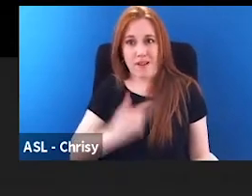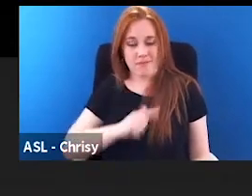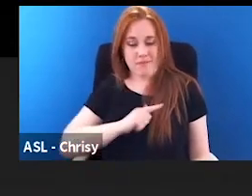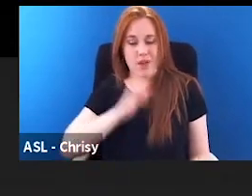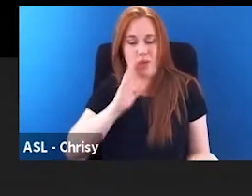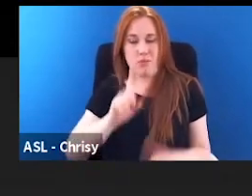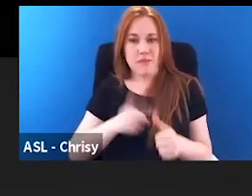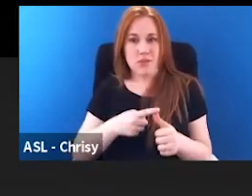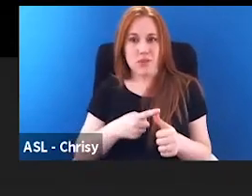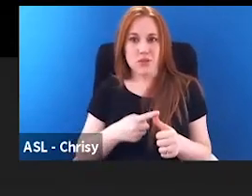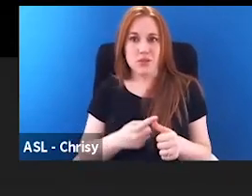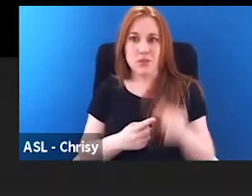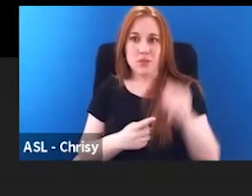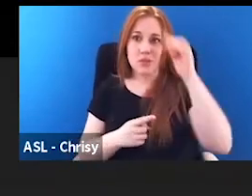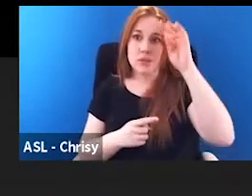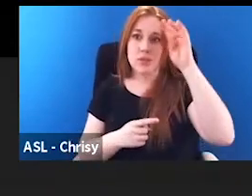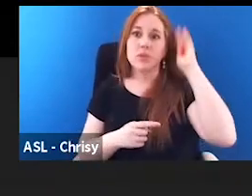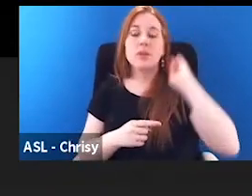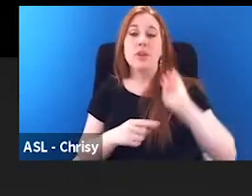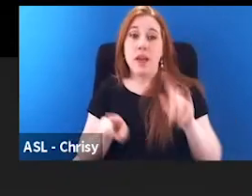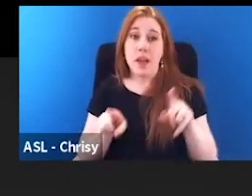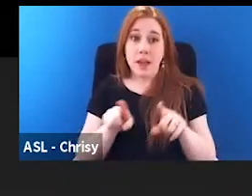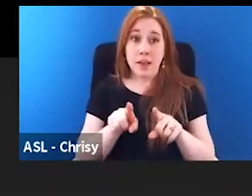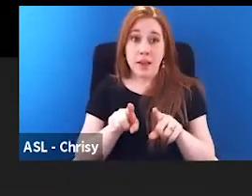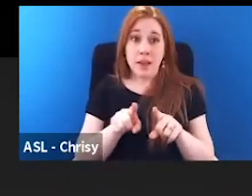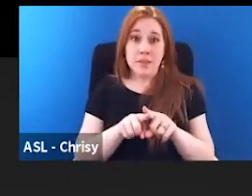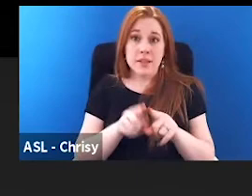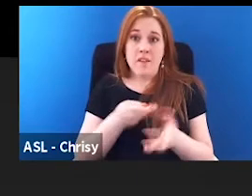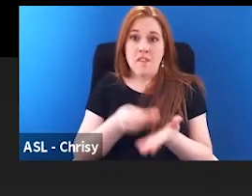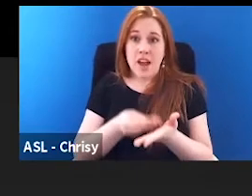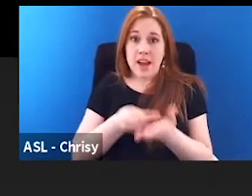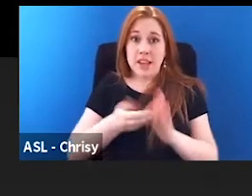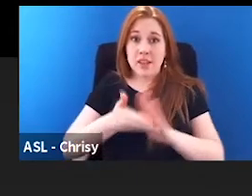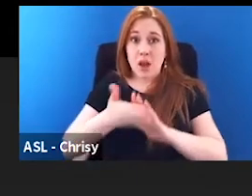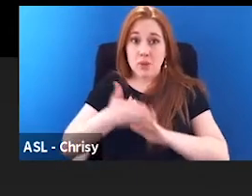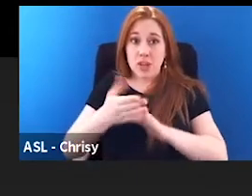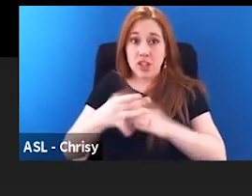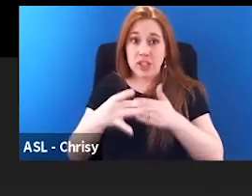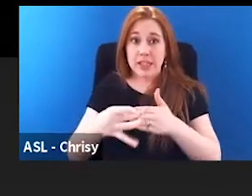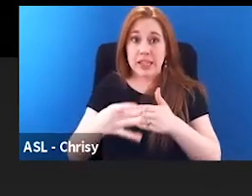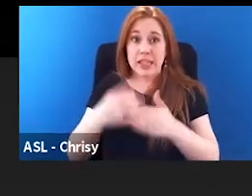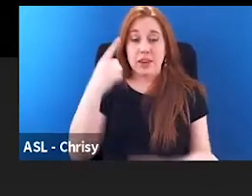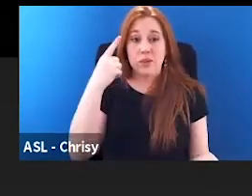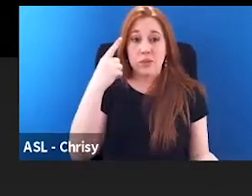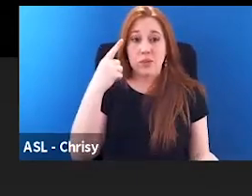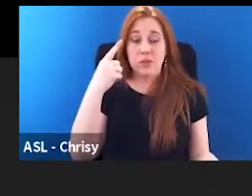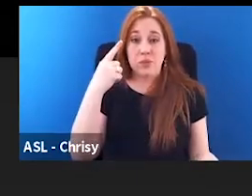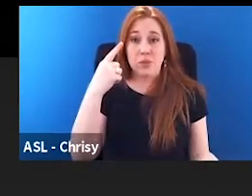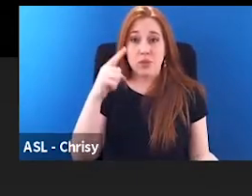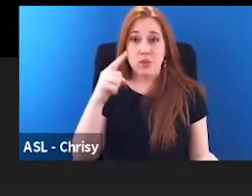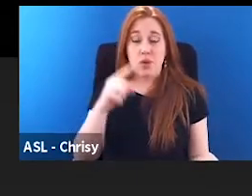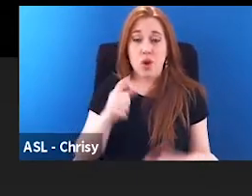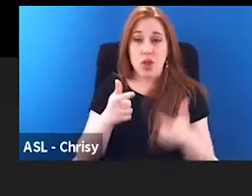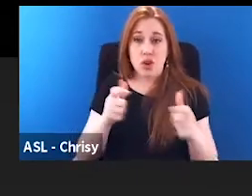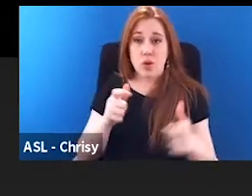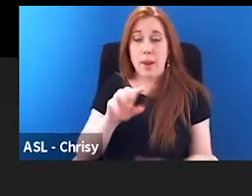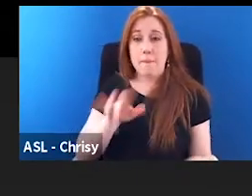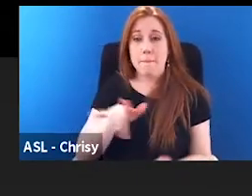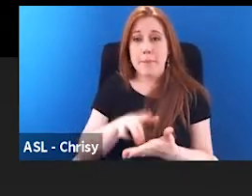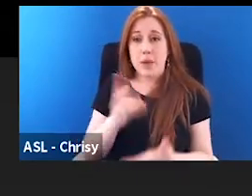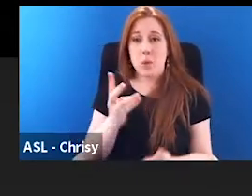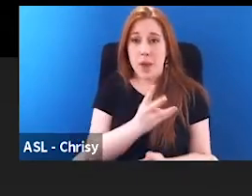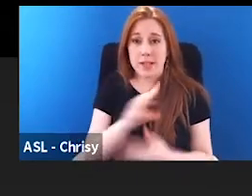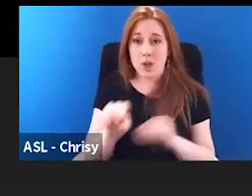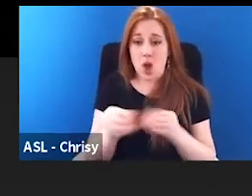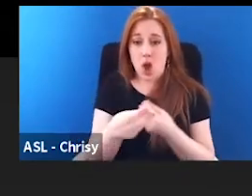So, as being the finance and operations lead for the Great Midwest office, one of